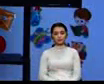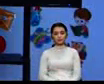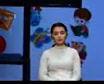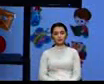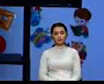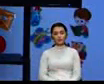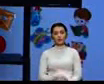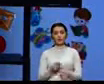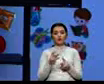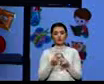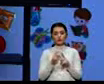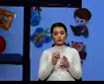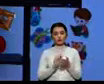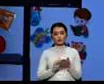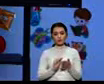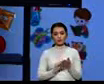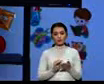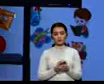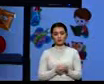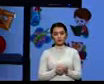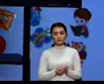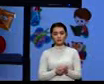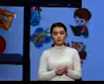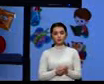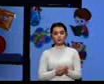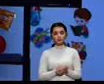endi lug'at ishini boshlaymiz.